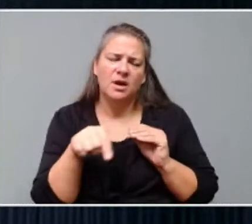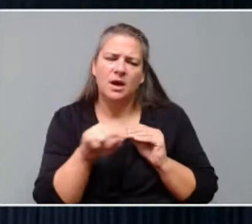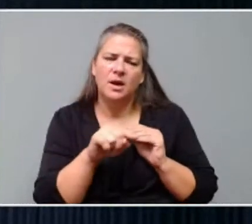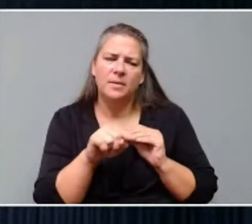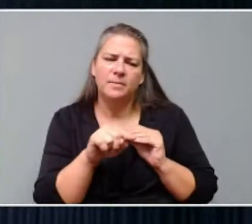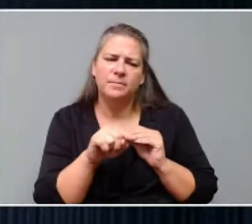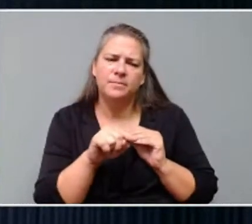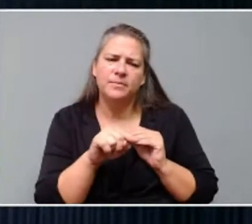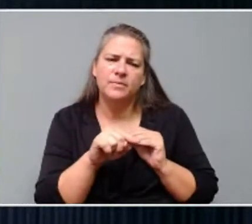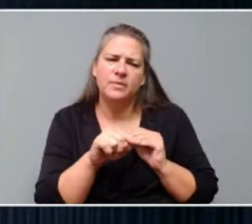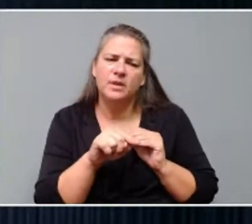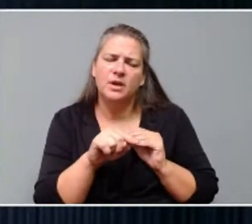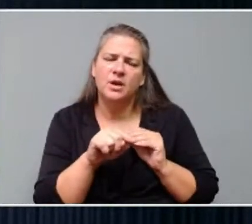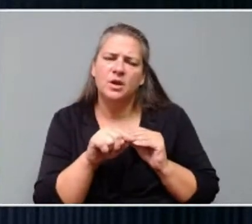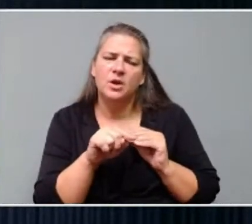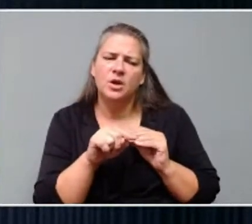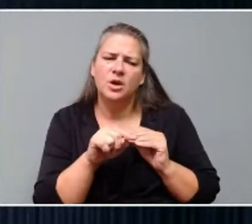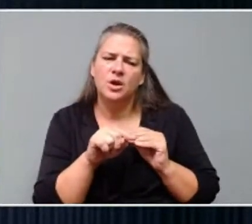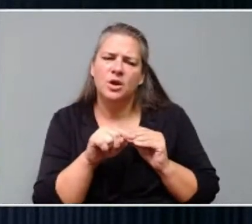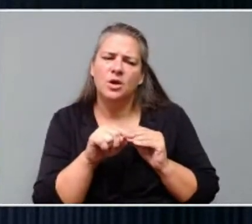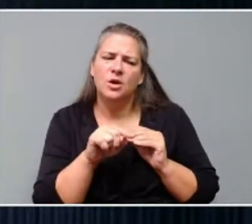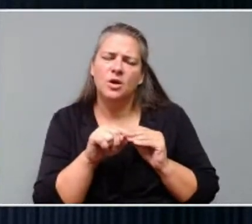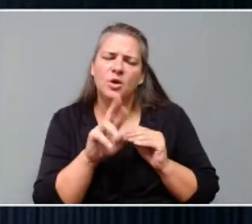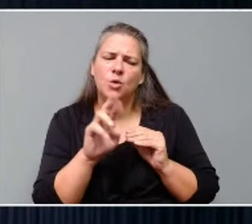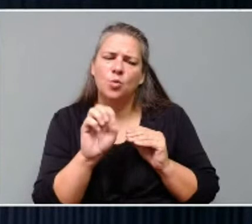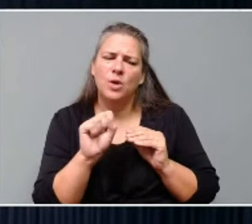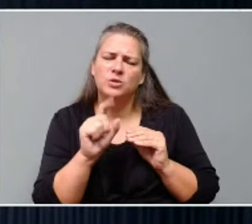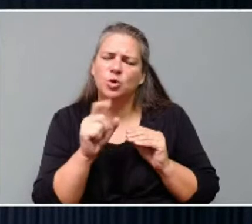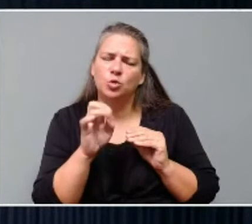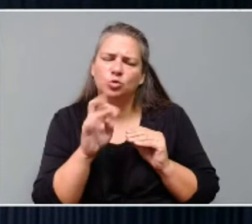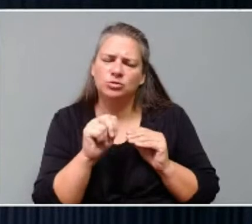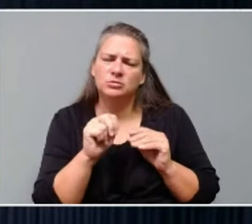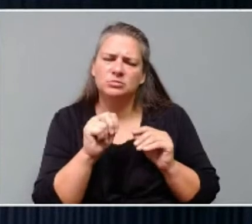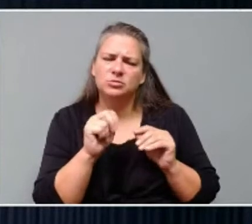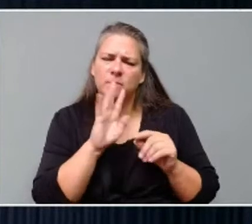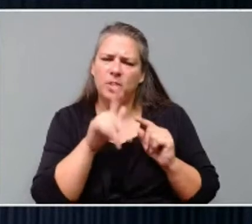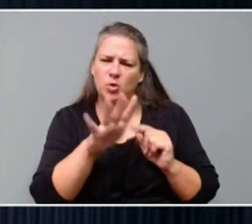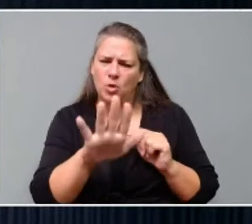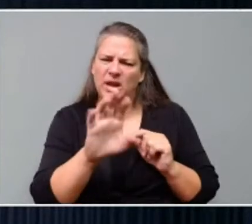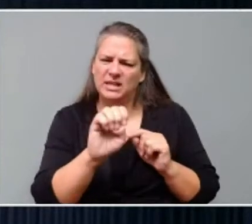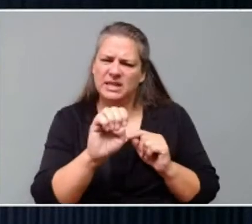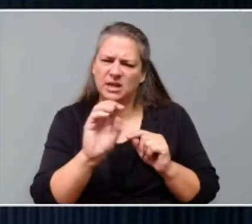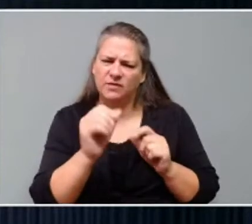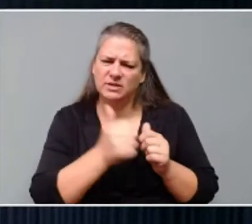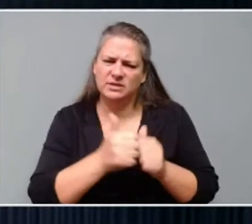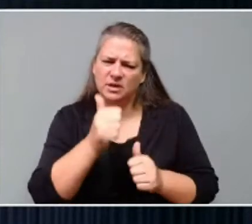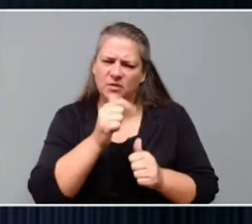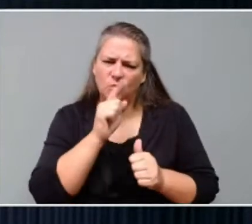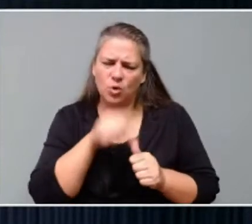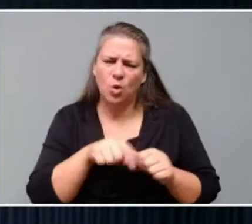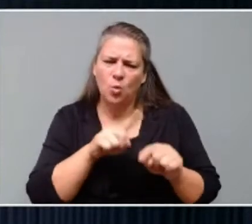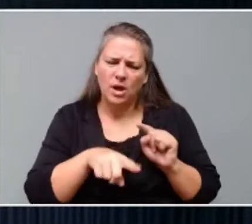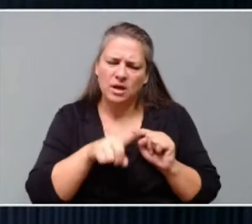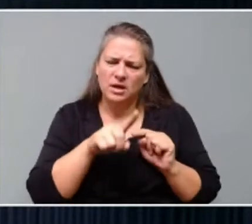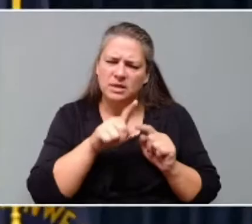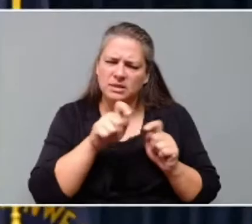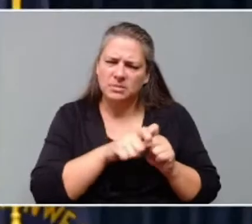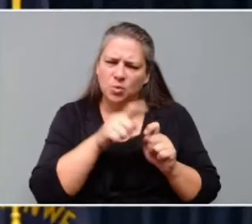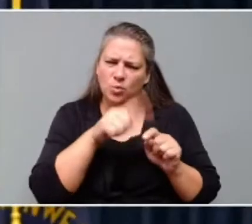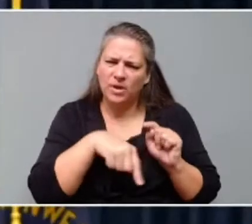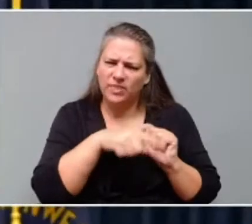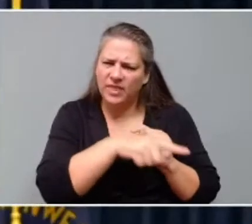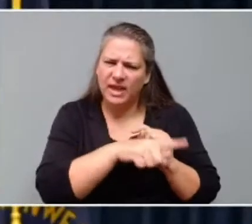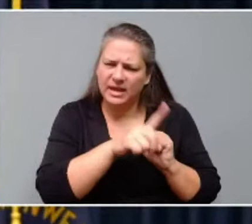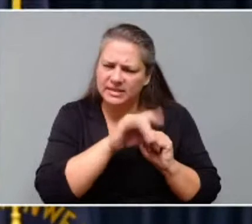are your thoughts specifically on what they did and what they may have left off? So what has been passed